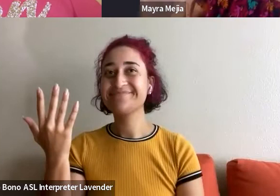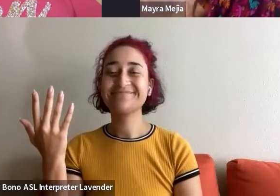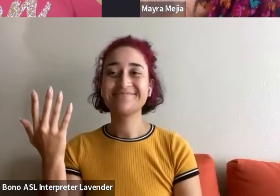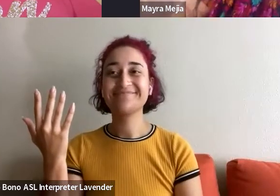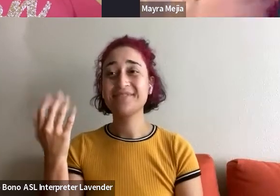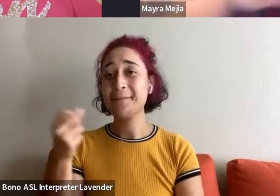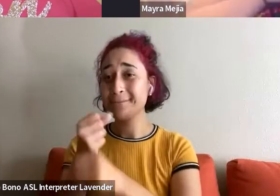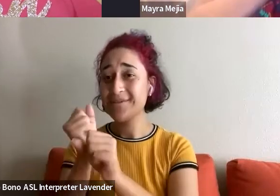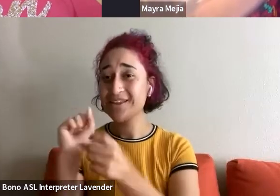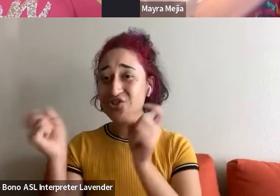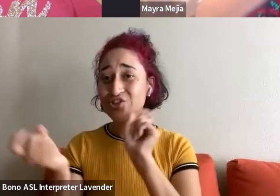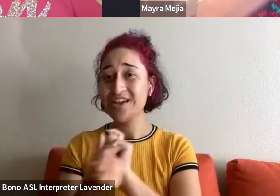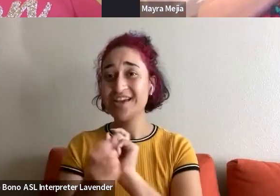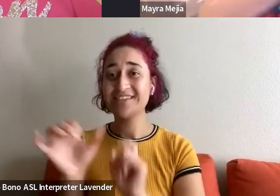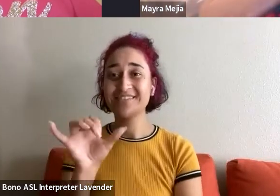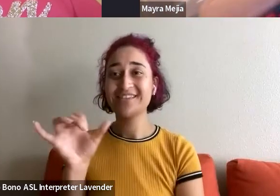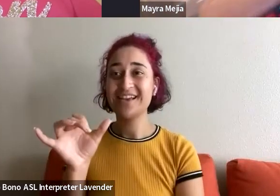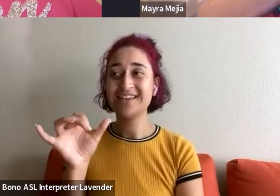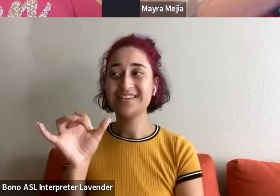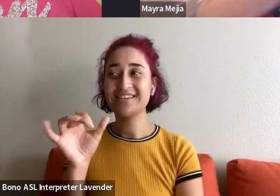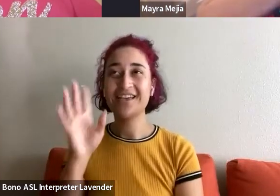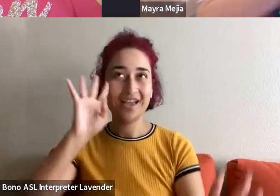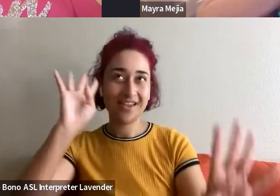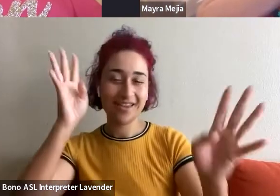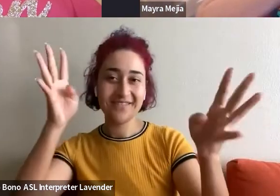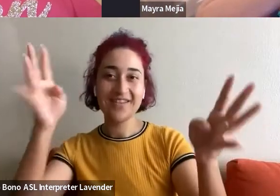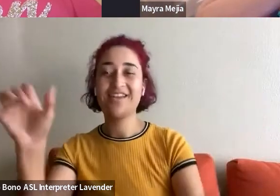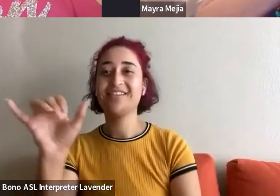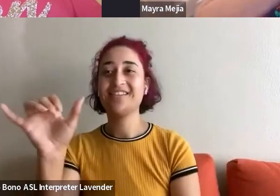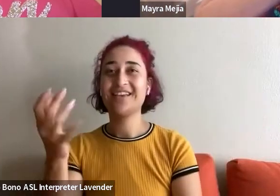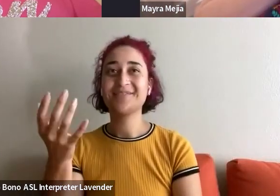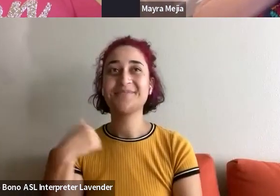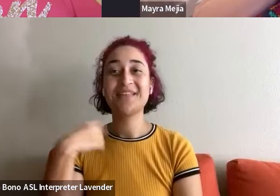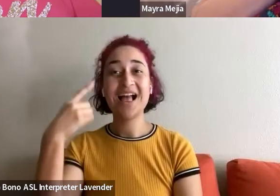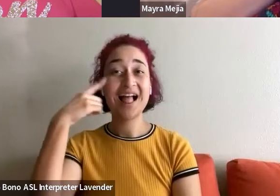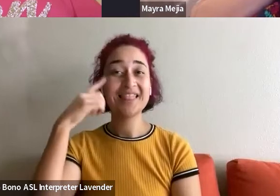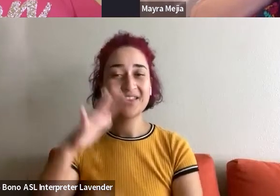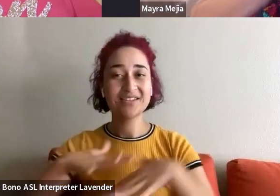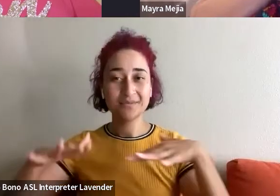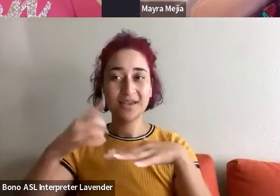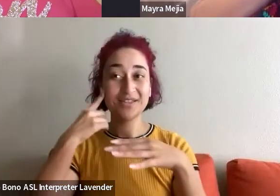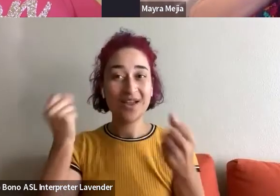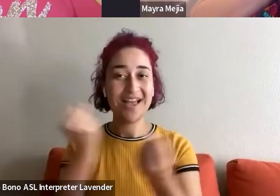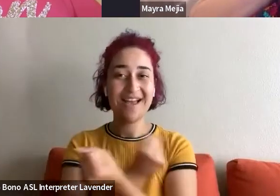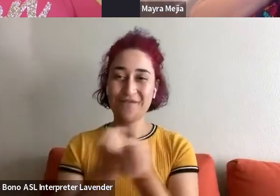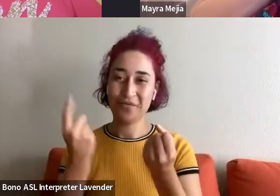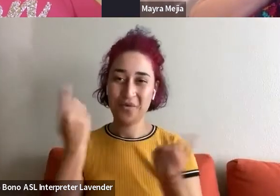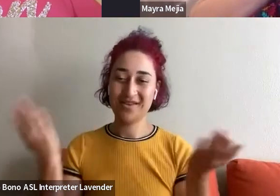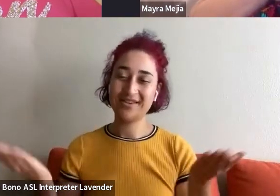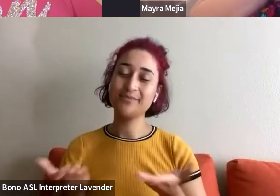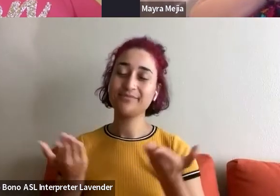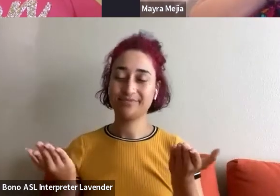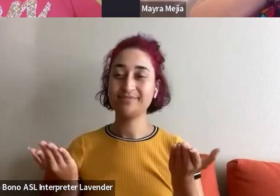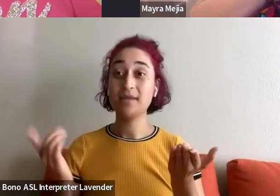make change and, like, innovate, and like, I think there's a space for everyone here. But